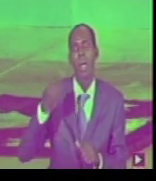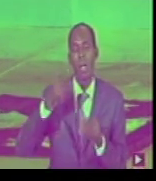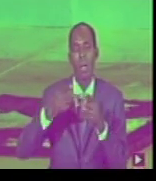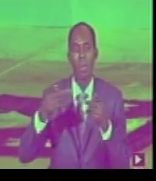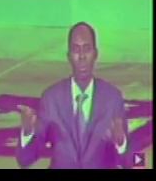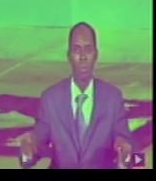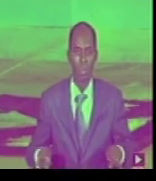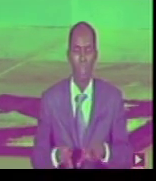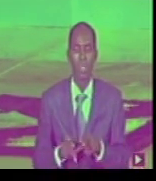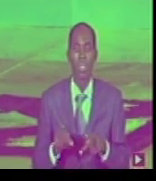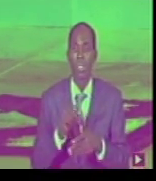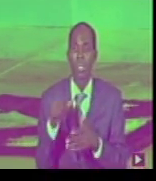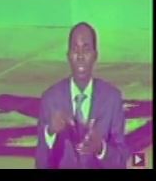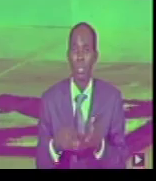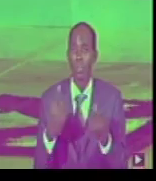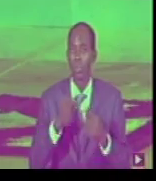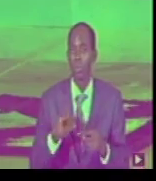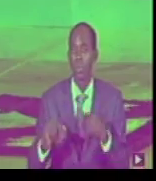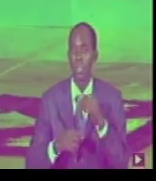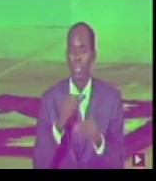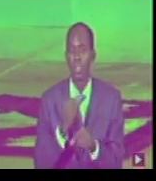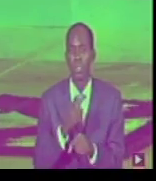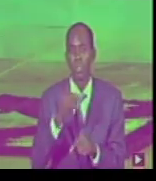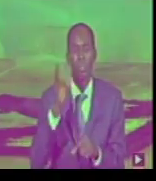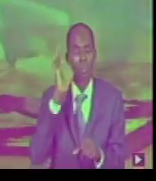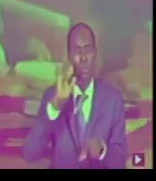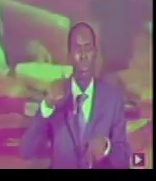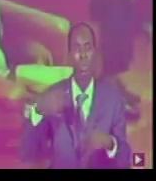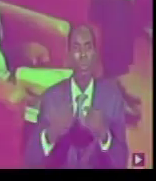This coming year, you'll go higher.